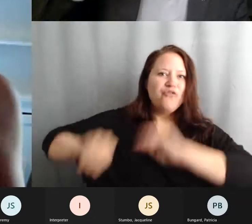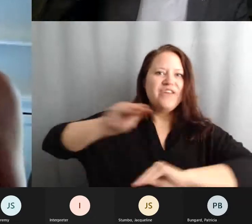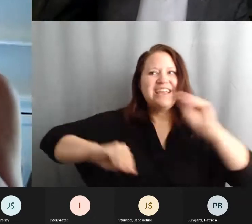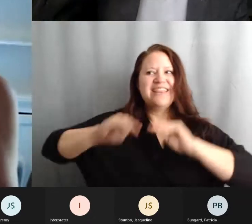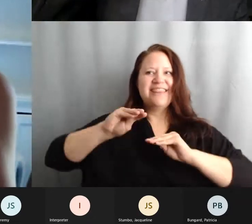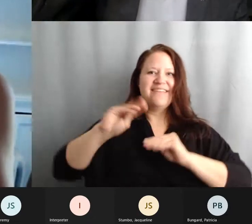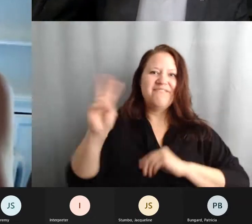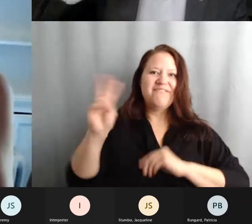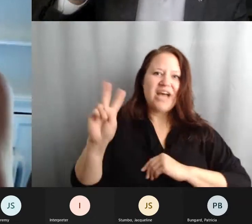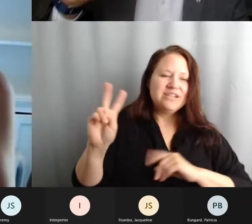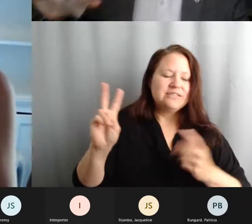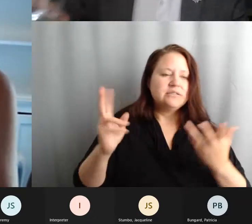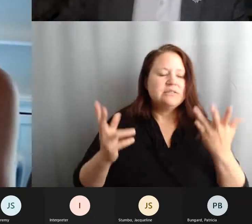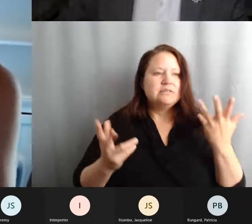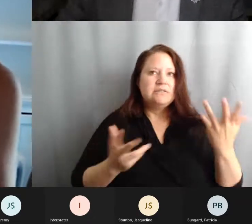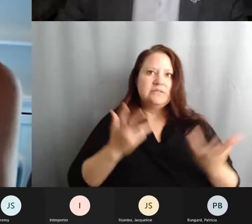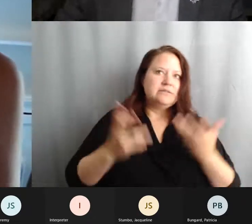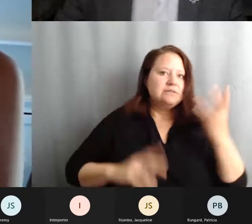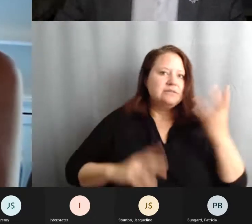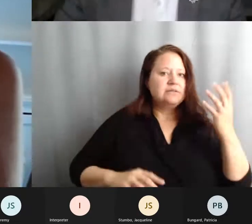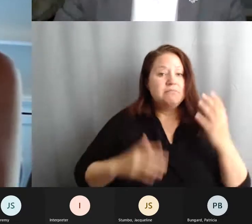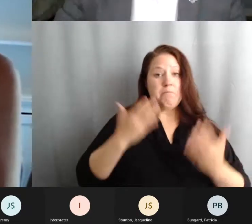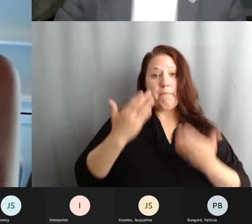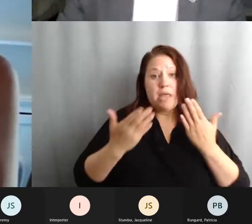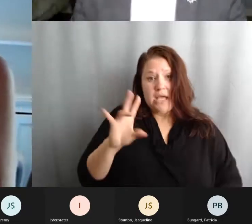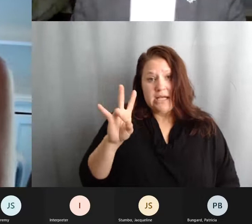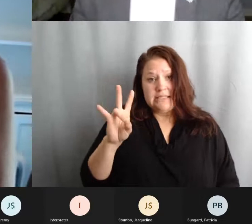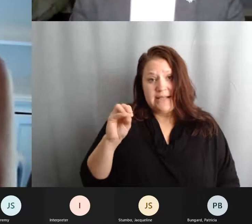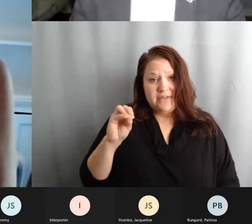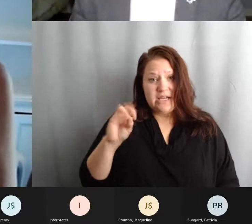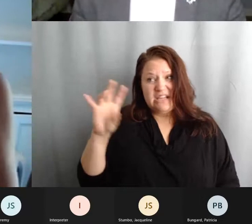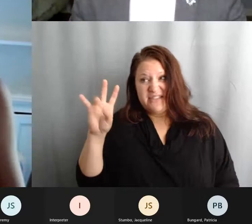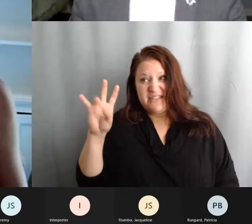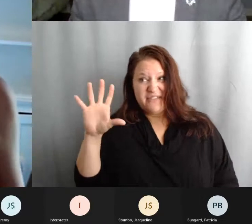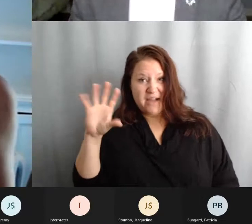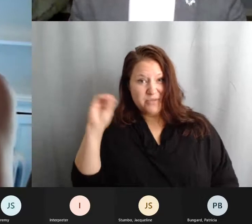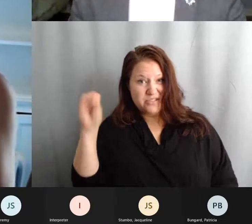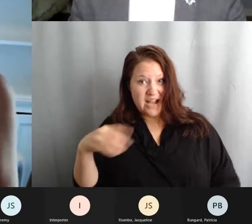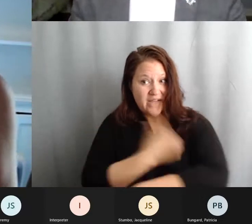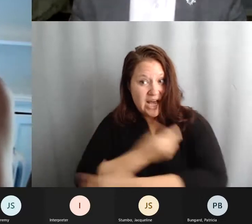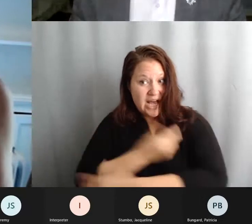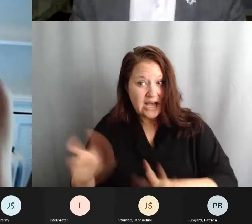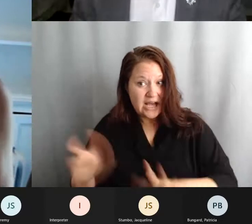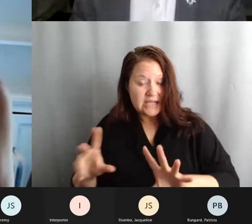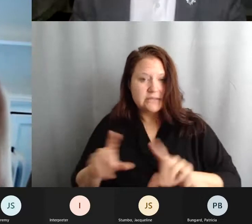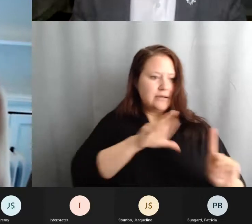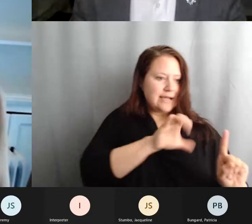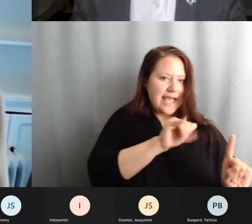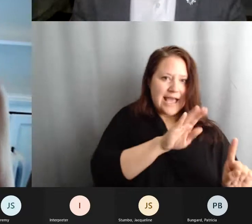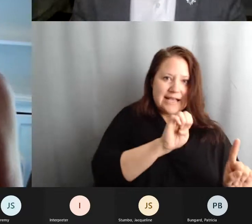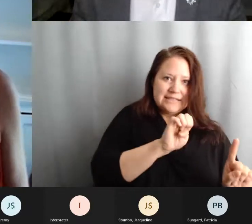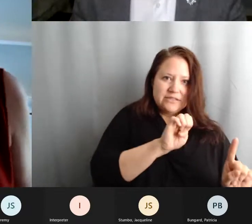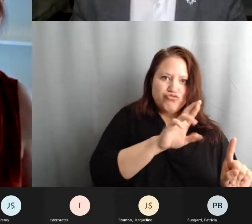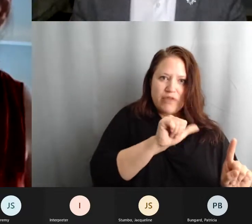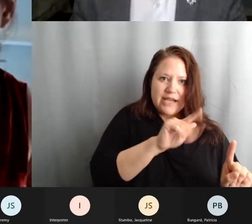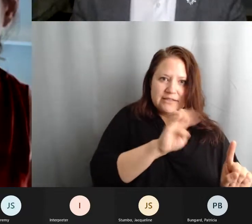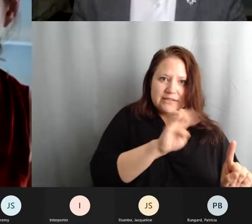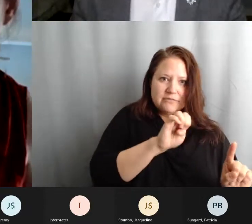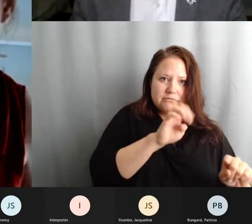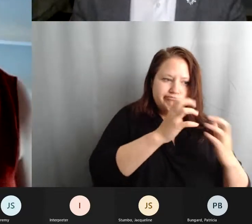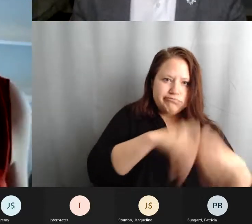forth. So we may very well get to 75% vaccinated and the case rates bottom out.